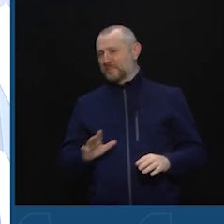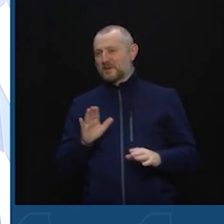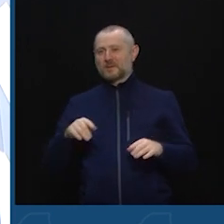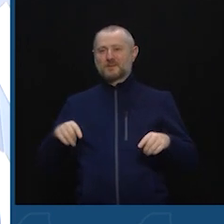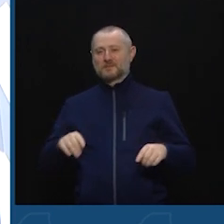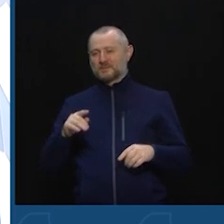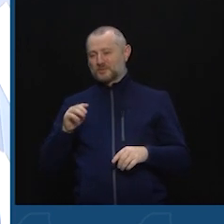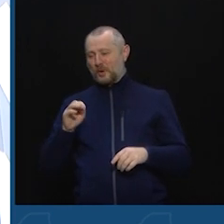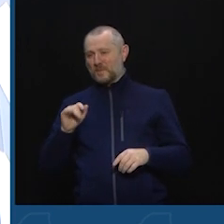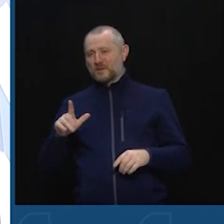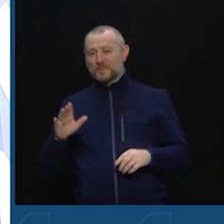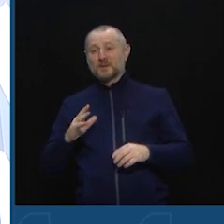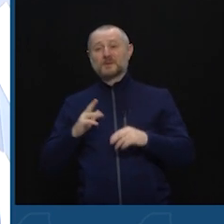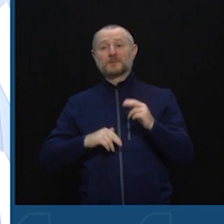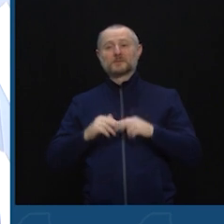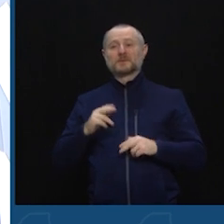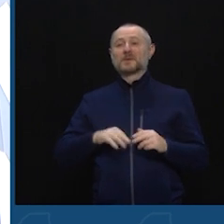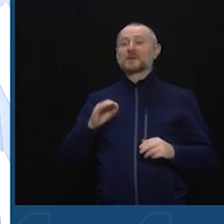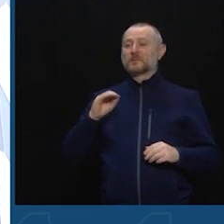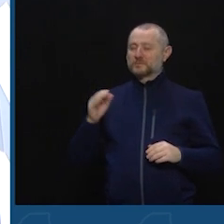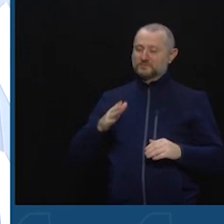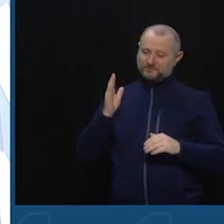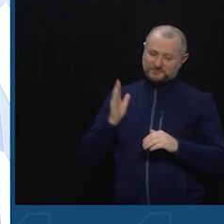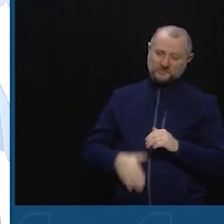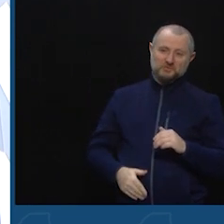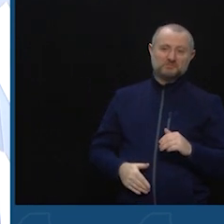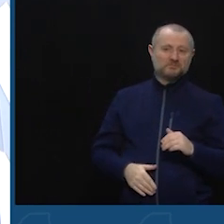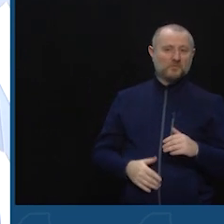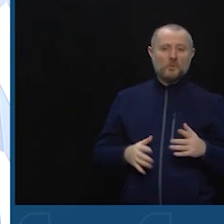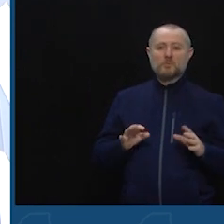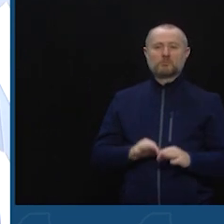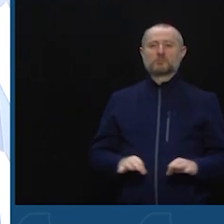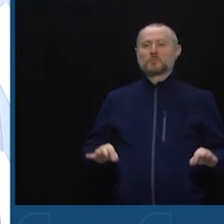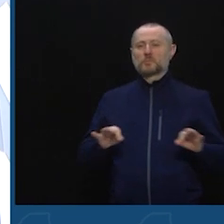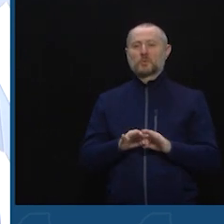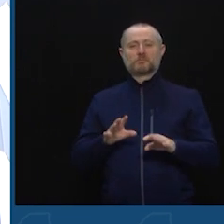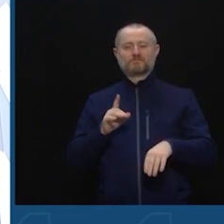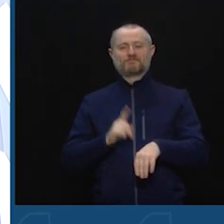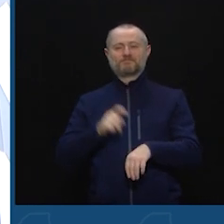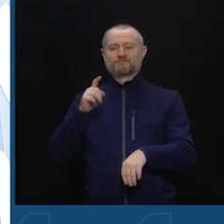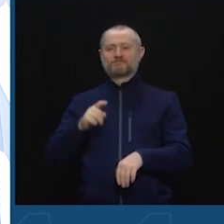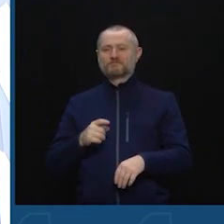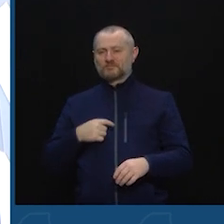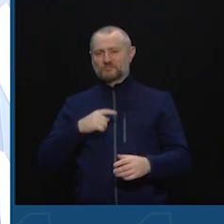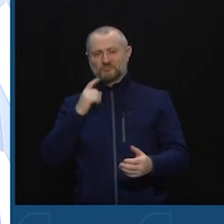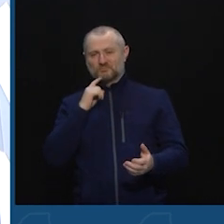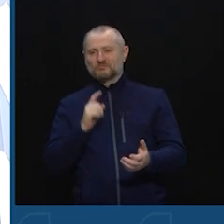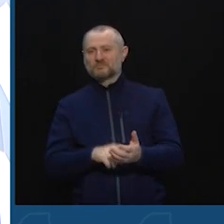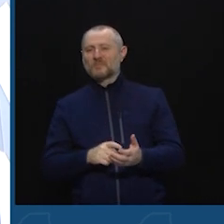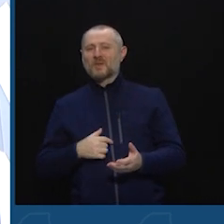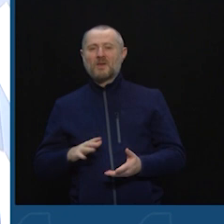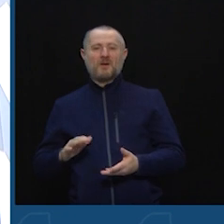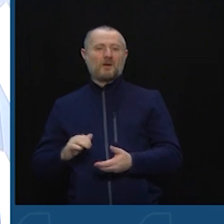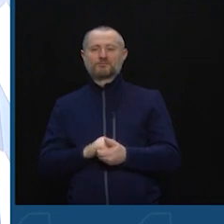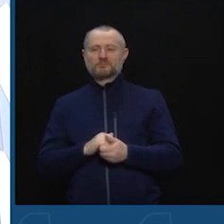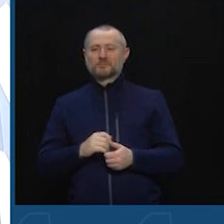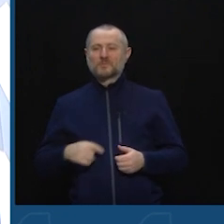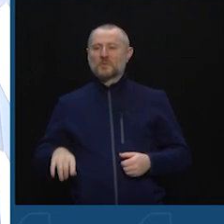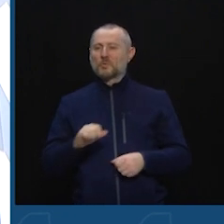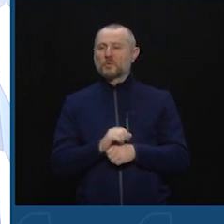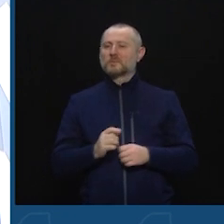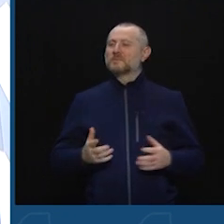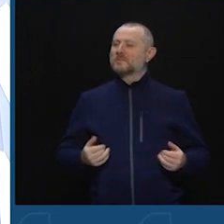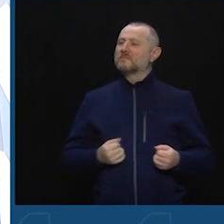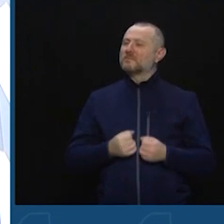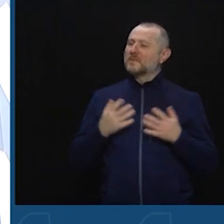over 90% complete, it's more important than ever to take time to recognize the collective efforts of so many to